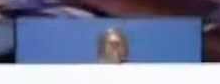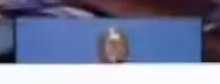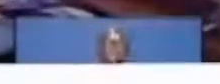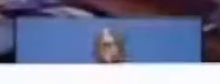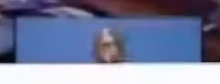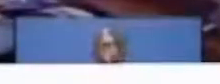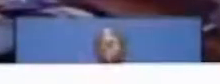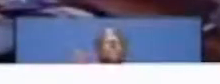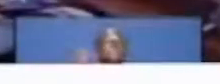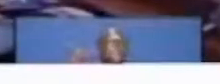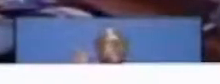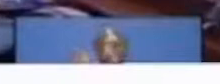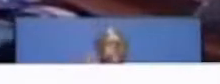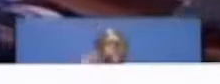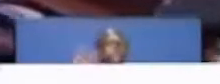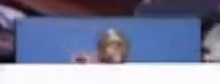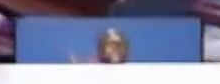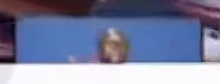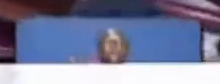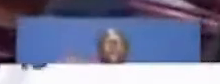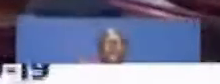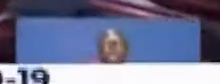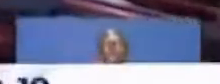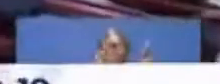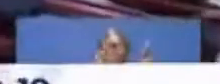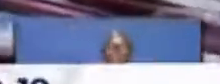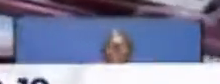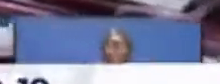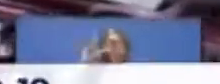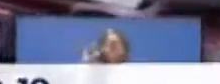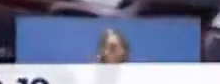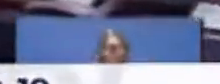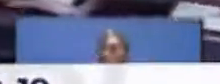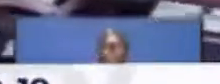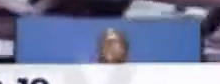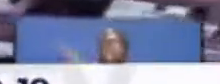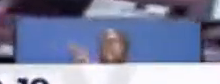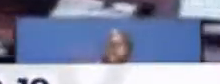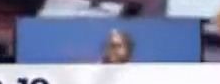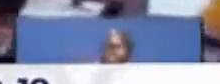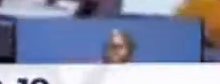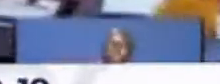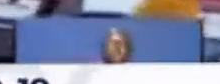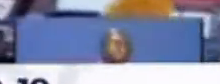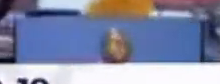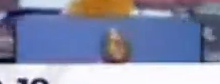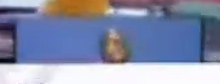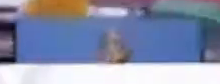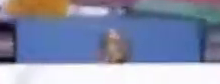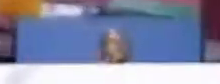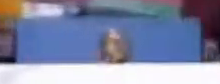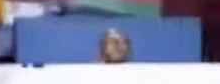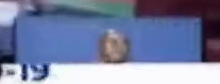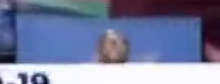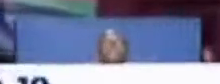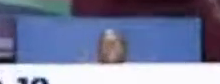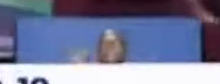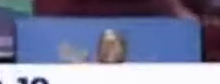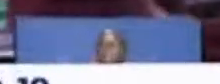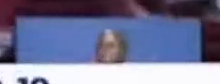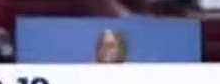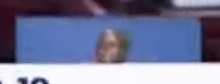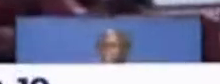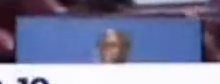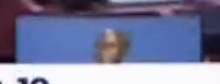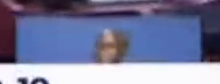Nakuru City will join Kisumu, Mombasa, and Nairobi as cities, and with their reputation as East